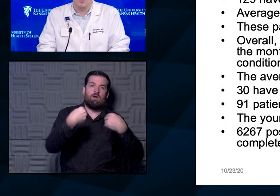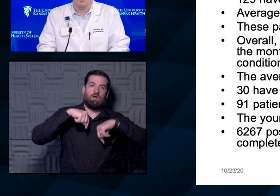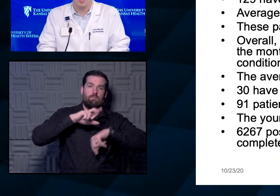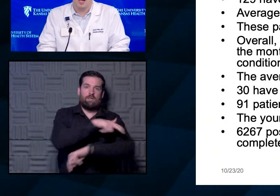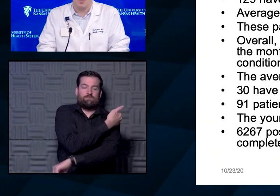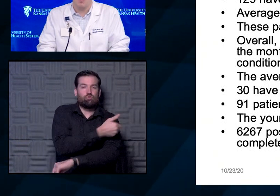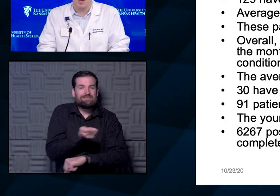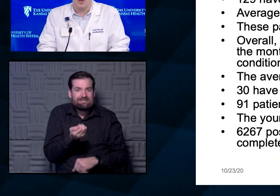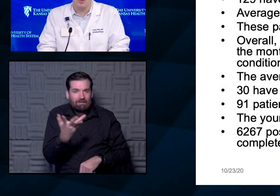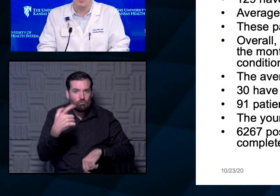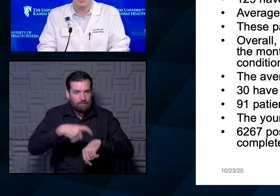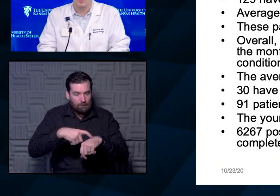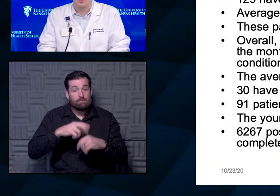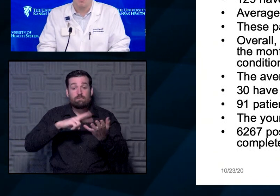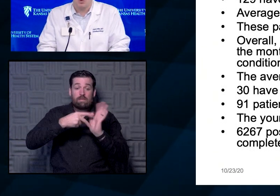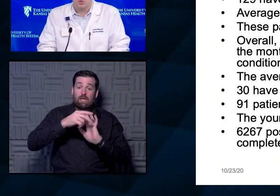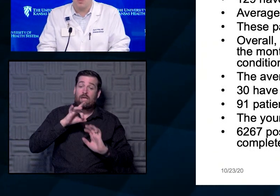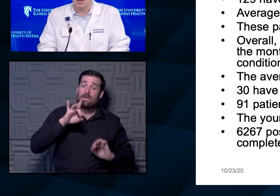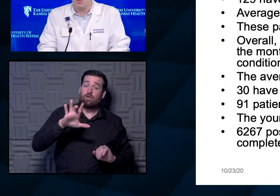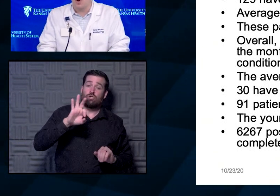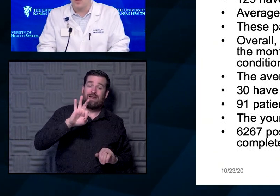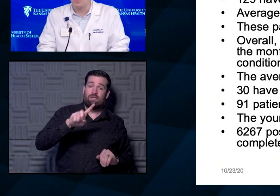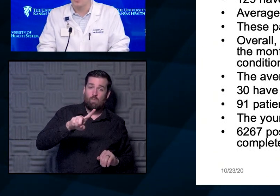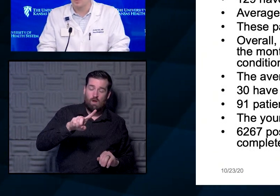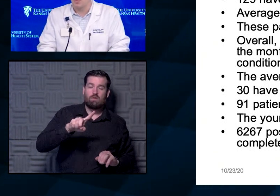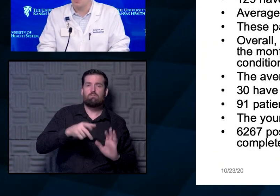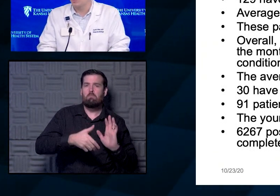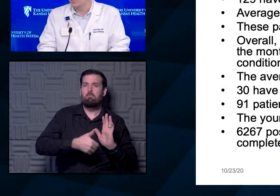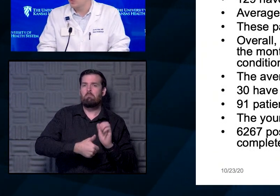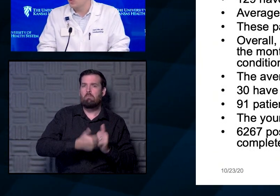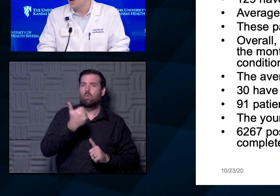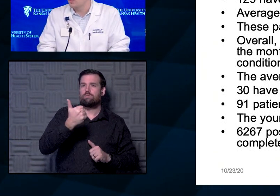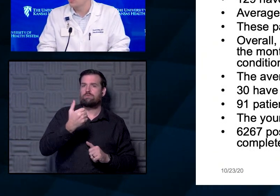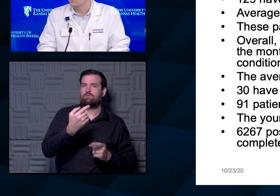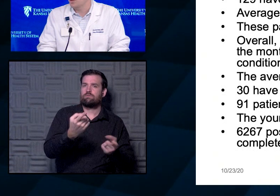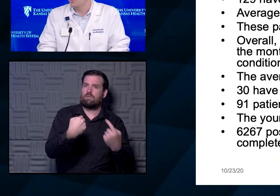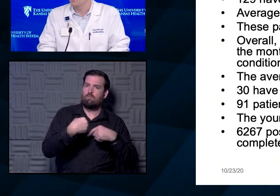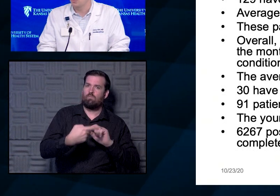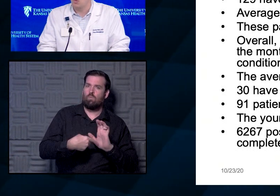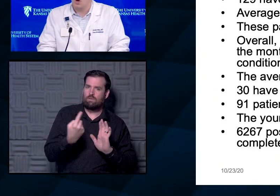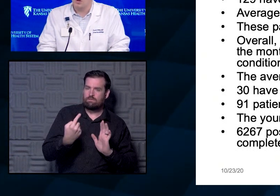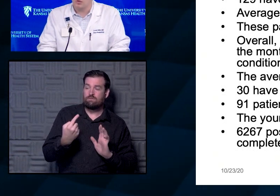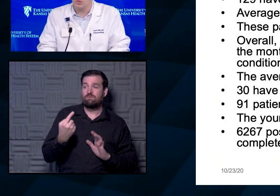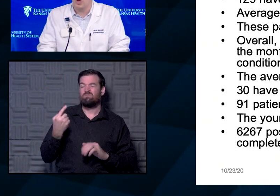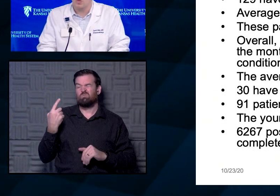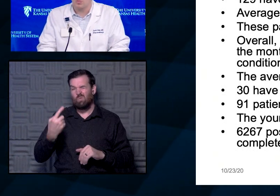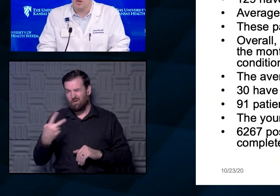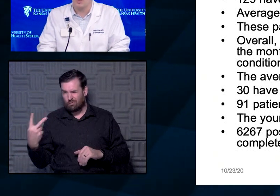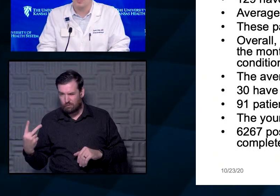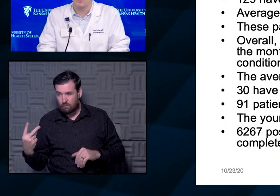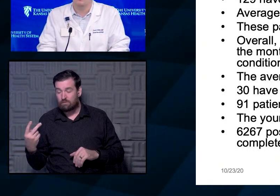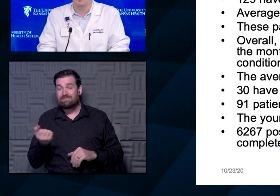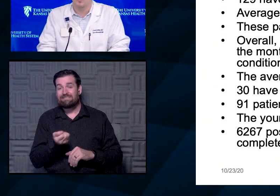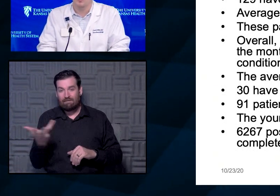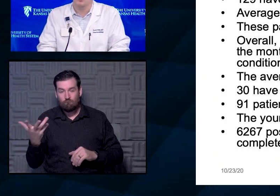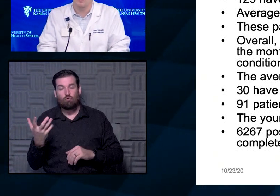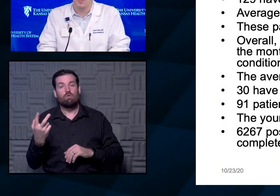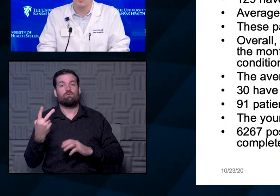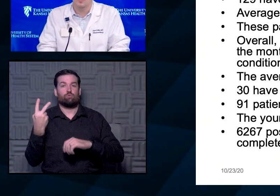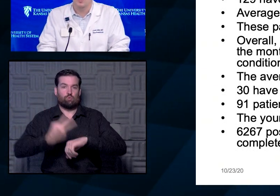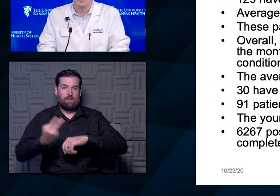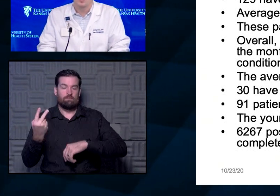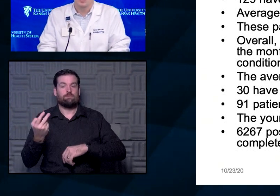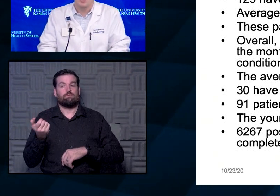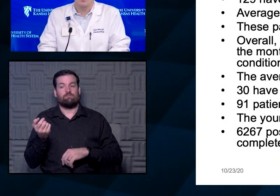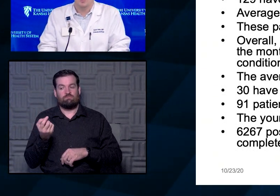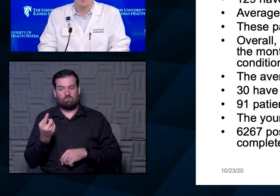means 891 patients. Most were admitted once, but some were admitted 2 times, maybe even 1 or 2 that were admitted 3 times in their acute